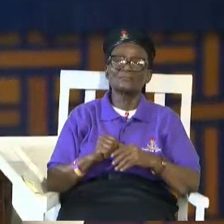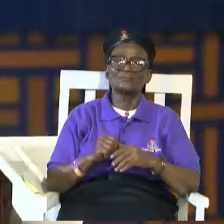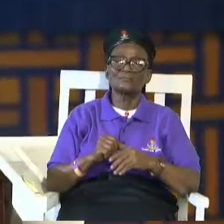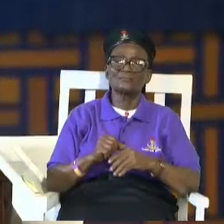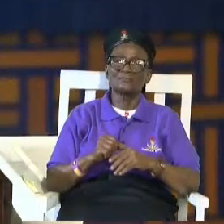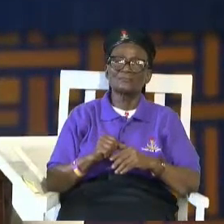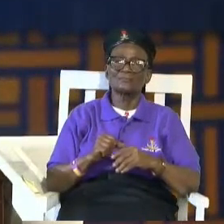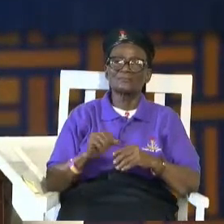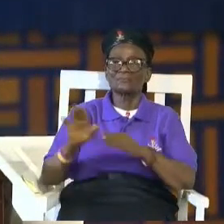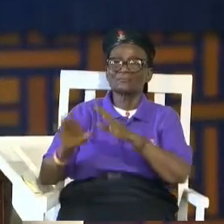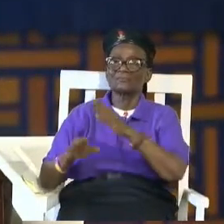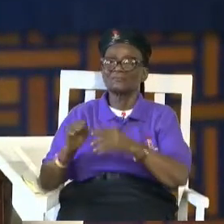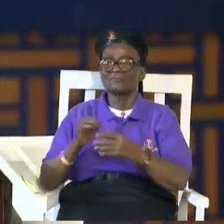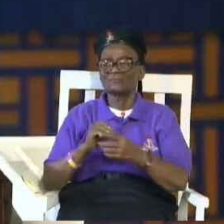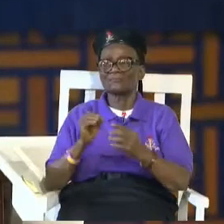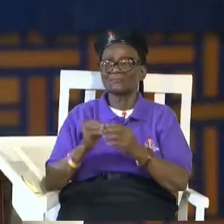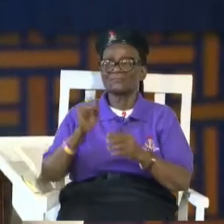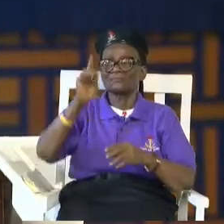Step number